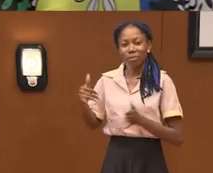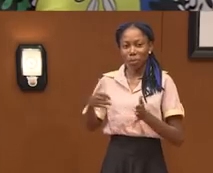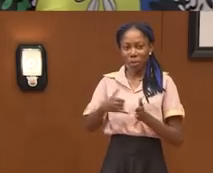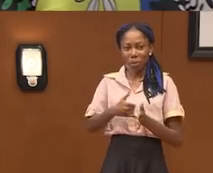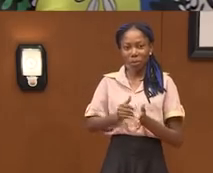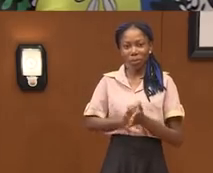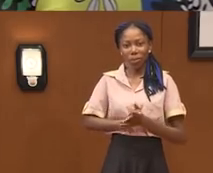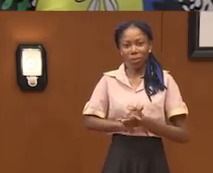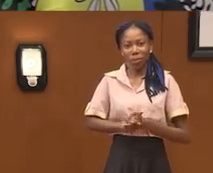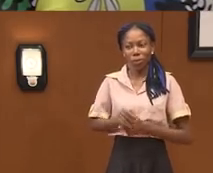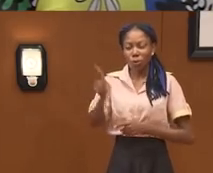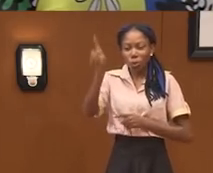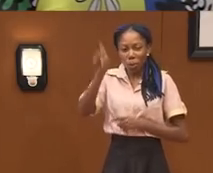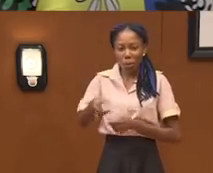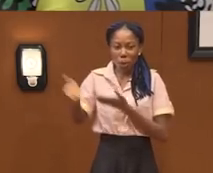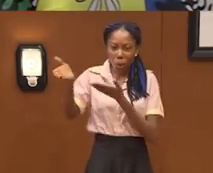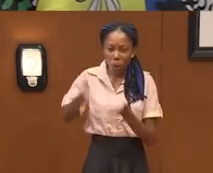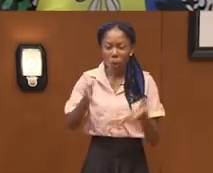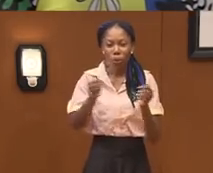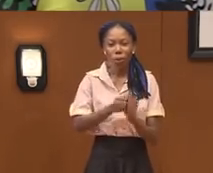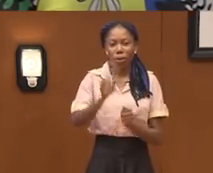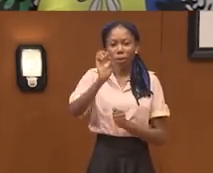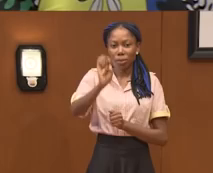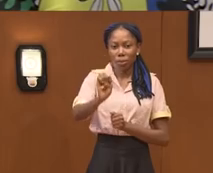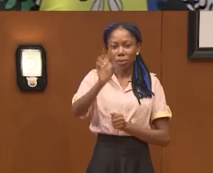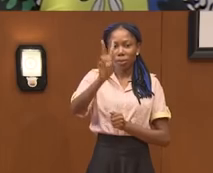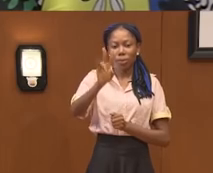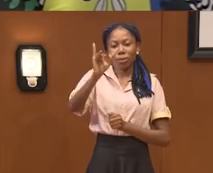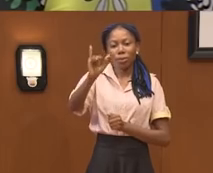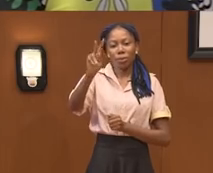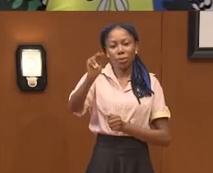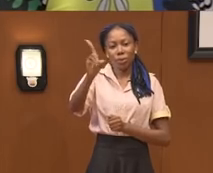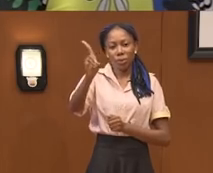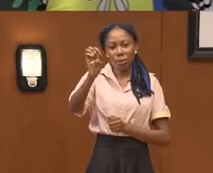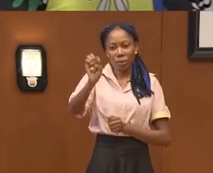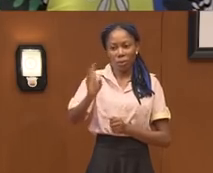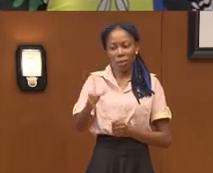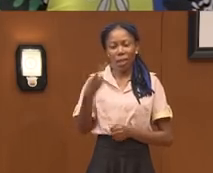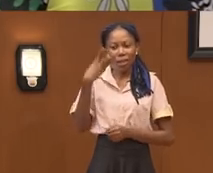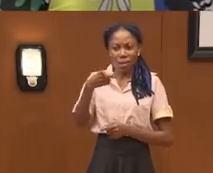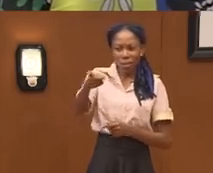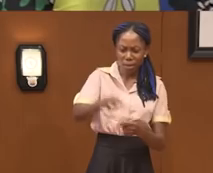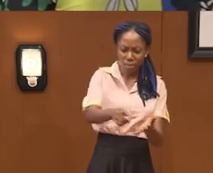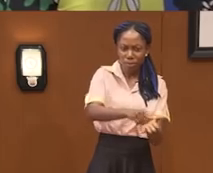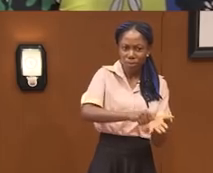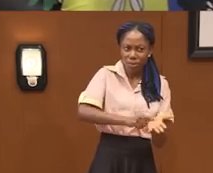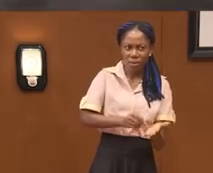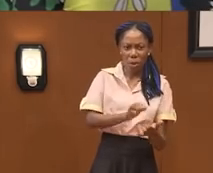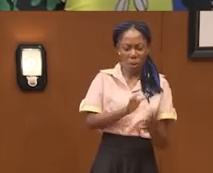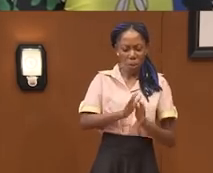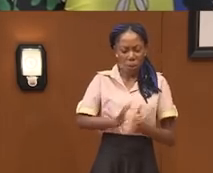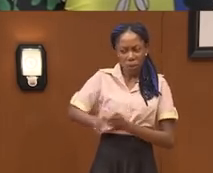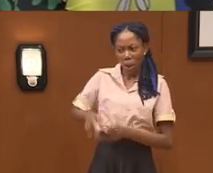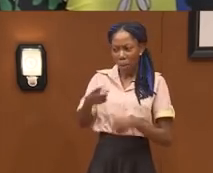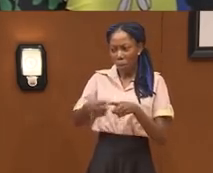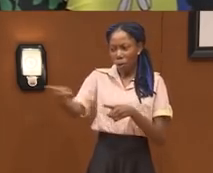with evidence. Year. You don't come here and talk. You see with the way he printed. I'm glad you have that there. But why didn't